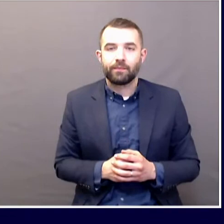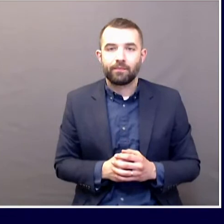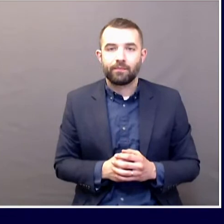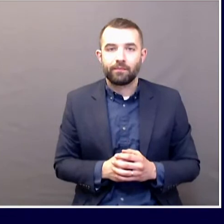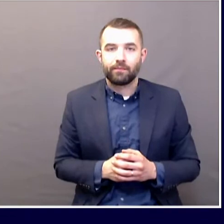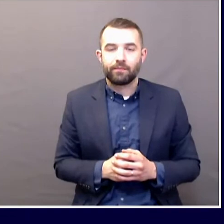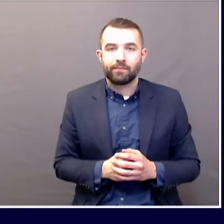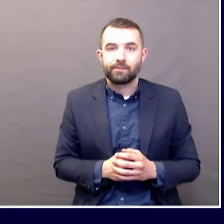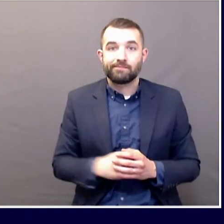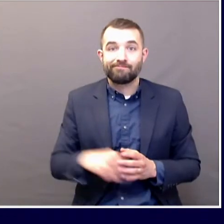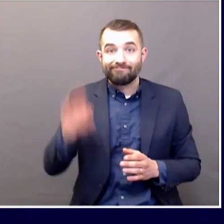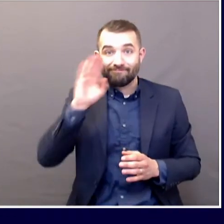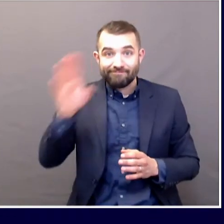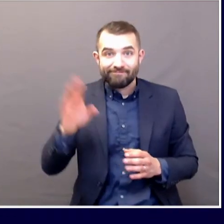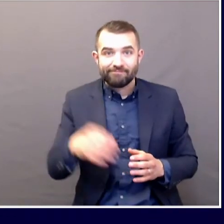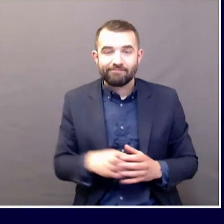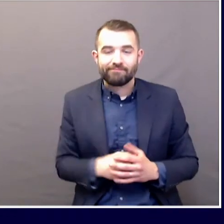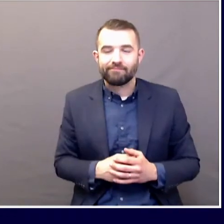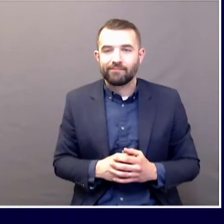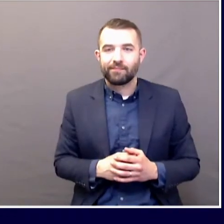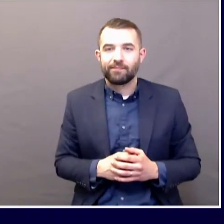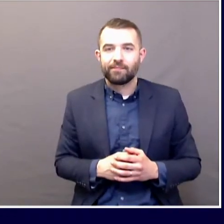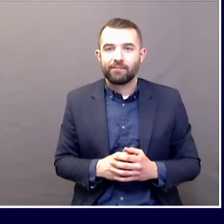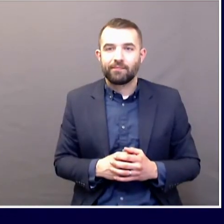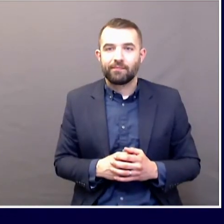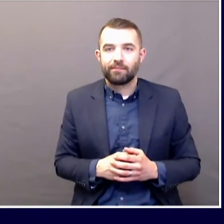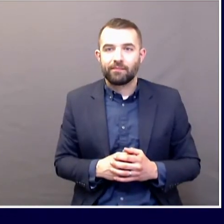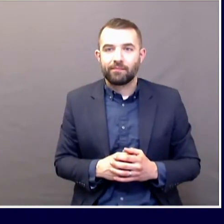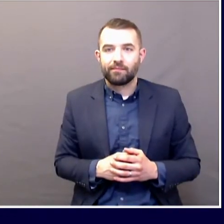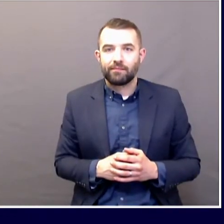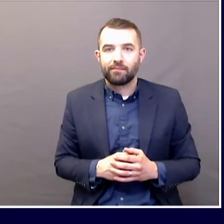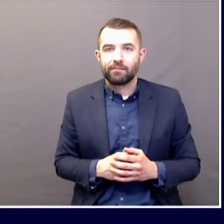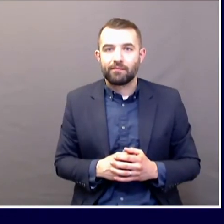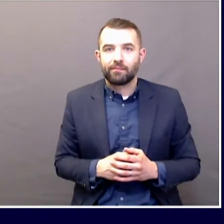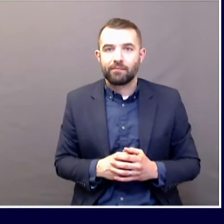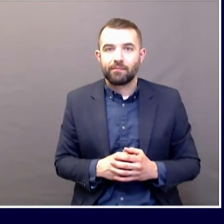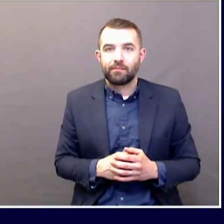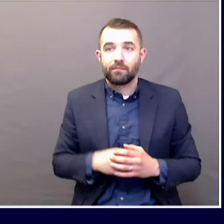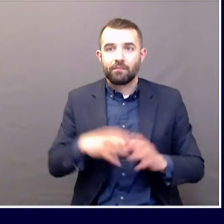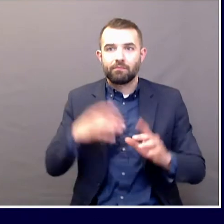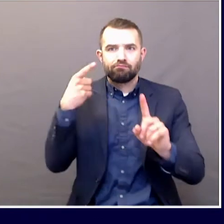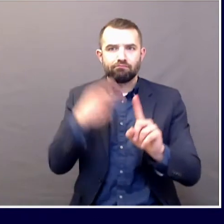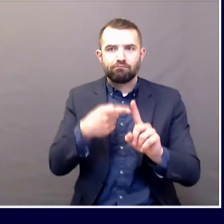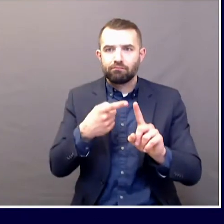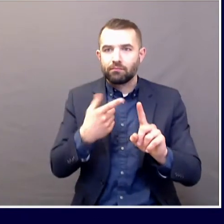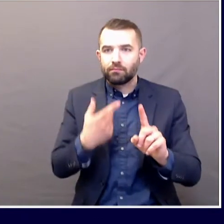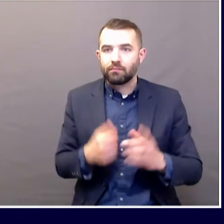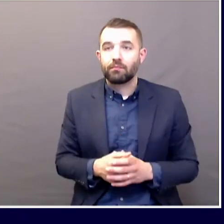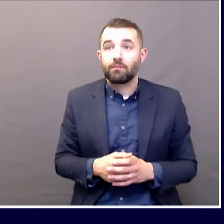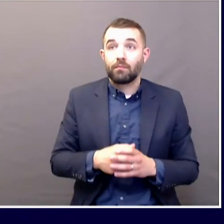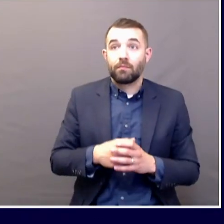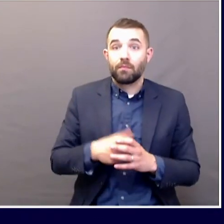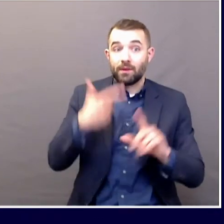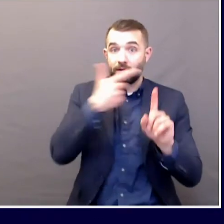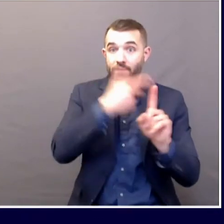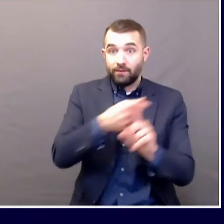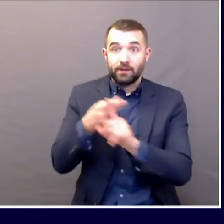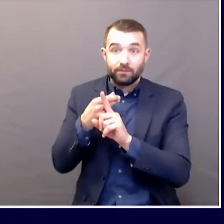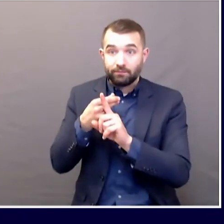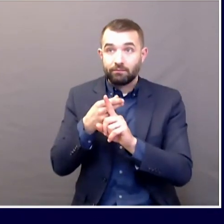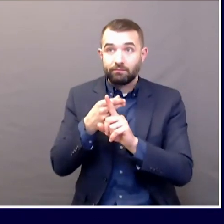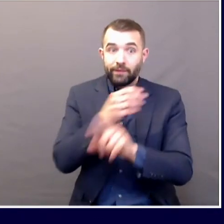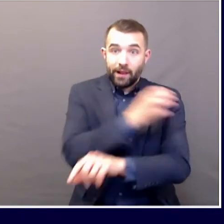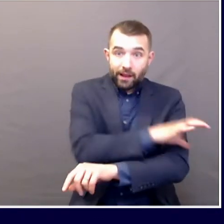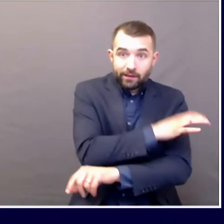Hi, Dr. Shah. My question today is about open spots, appointments at clinics like